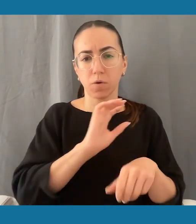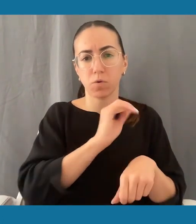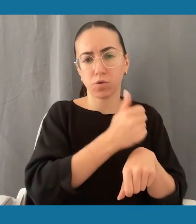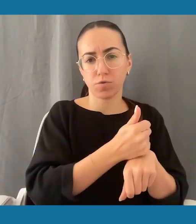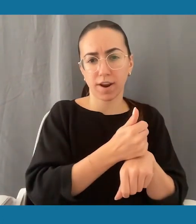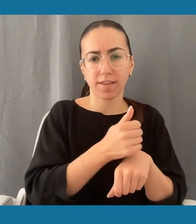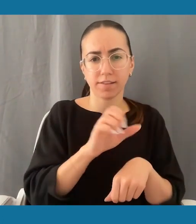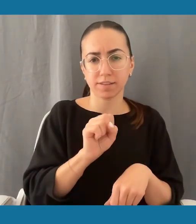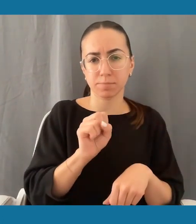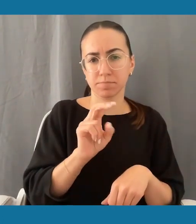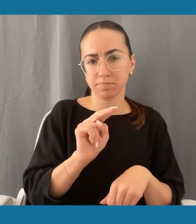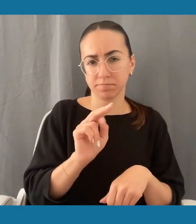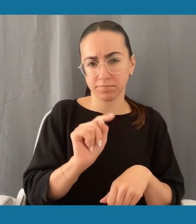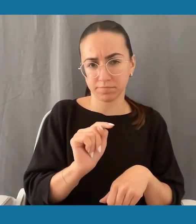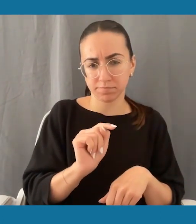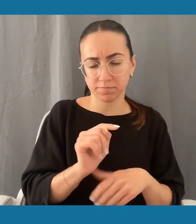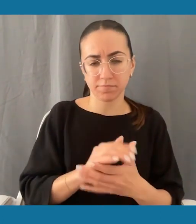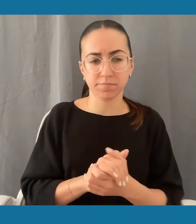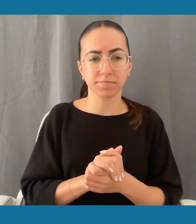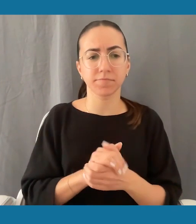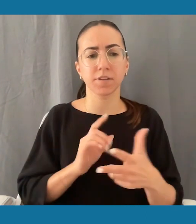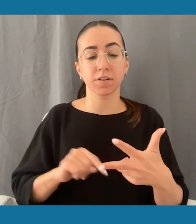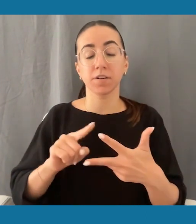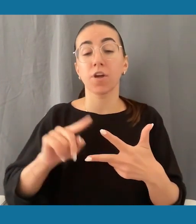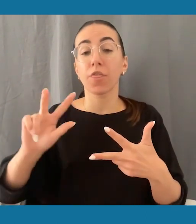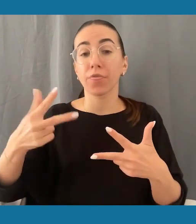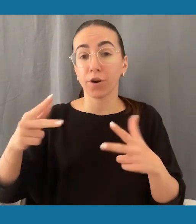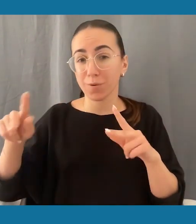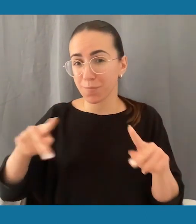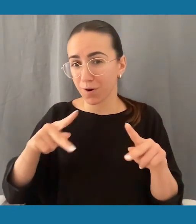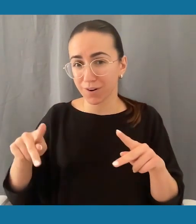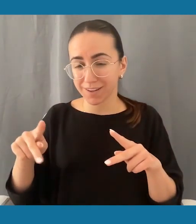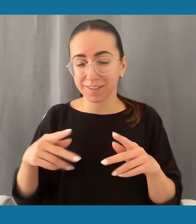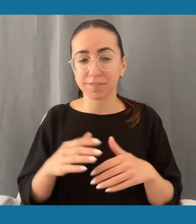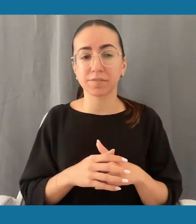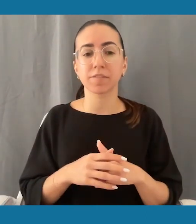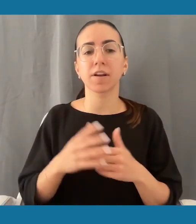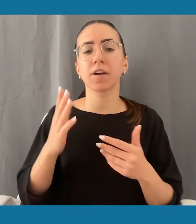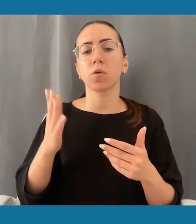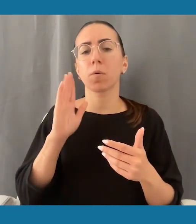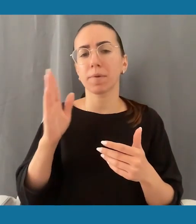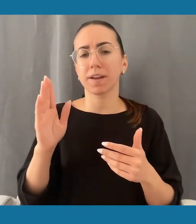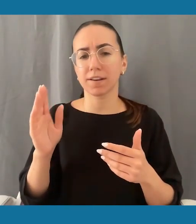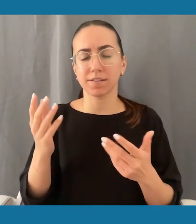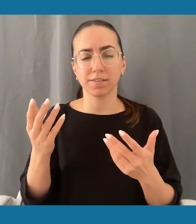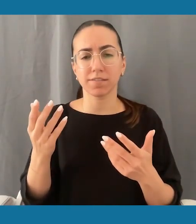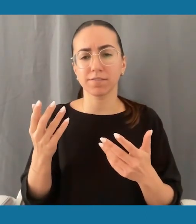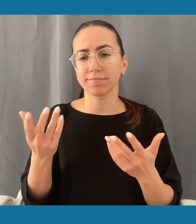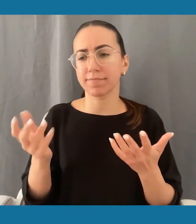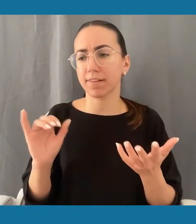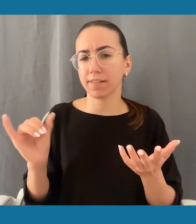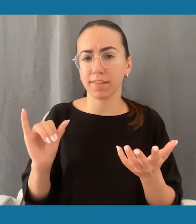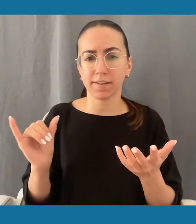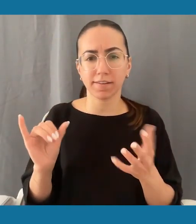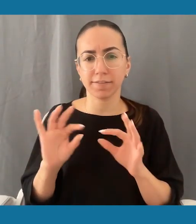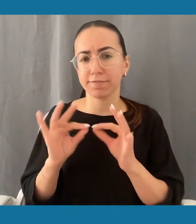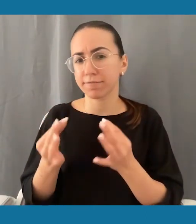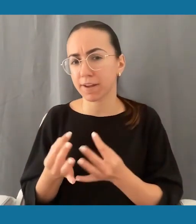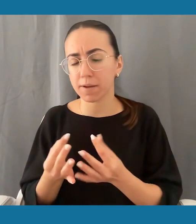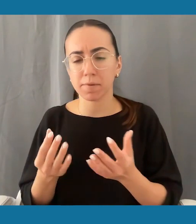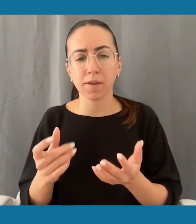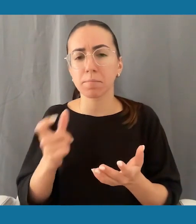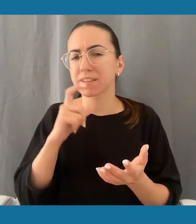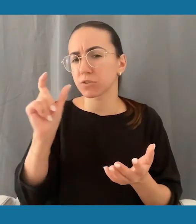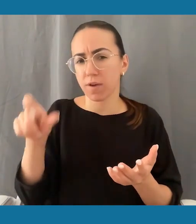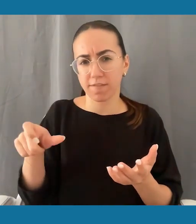the special needs trust. Who would be this third party? In most instances, it will be the parent, but